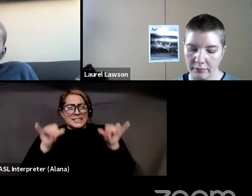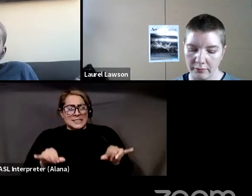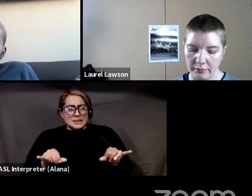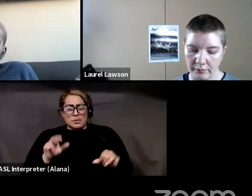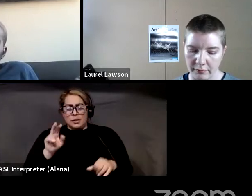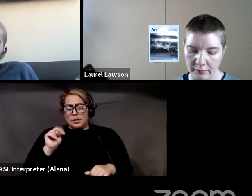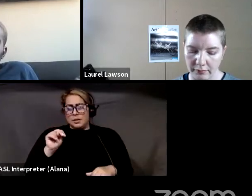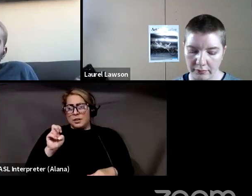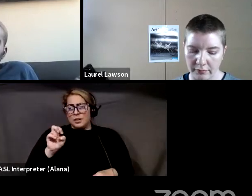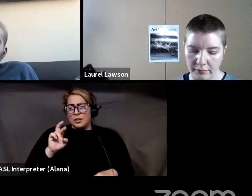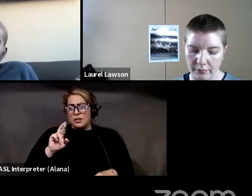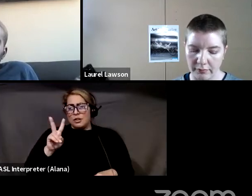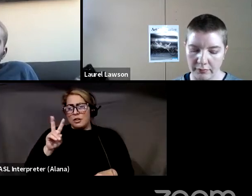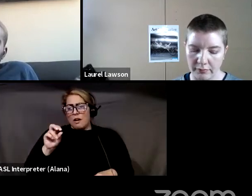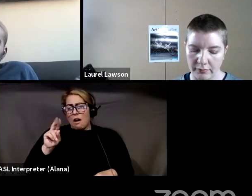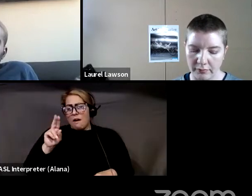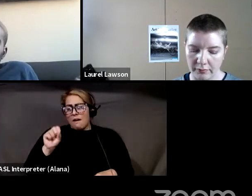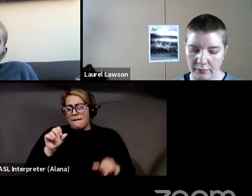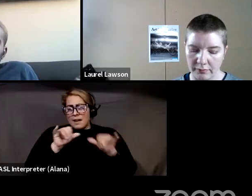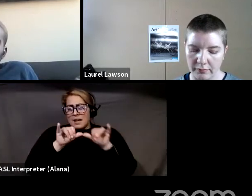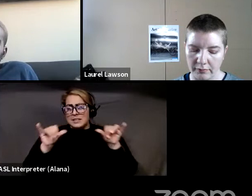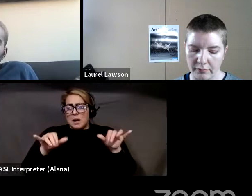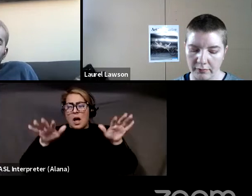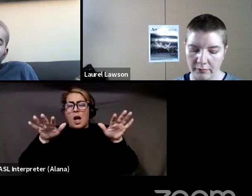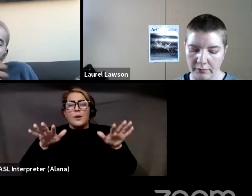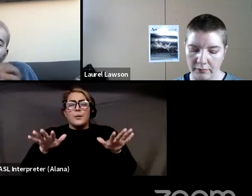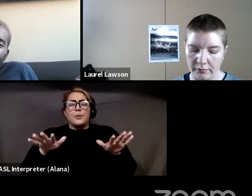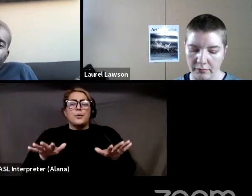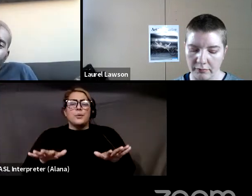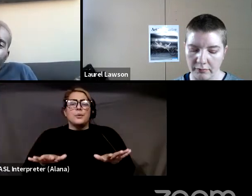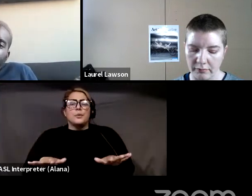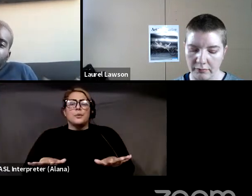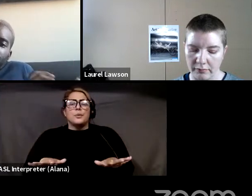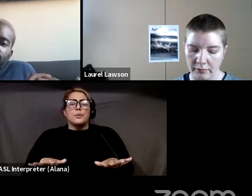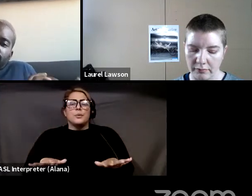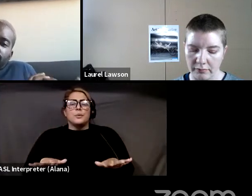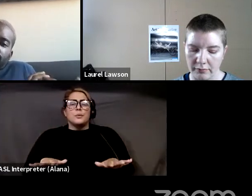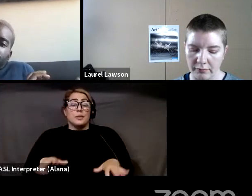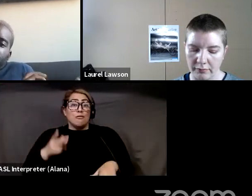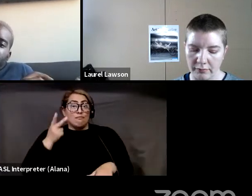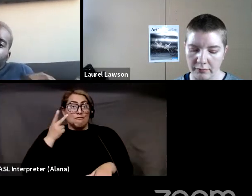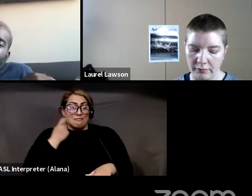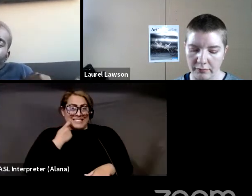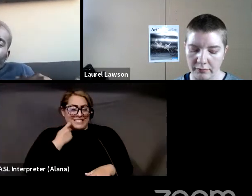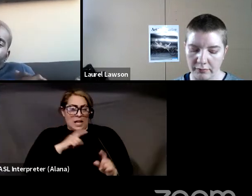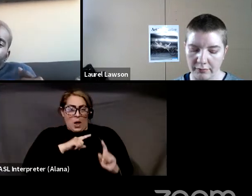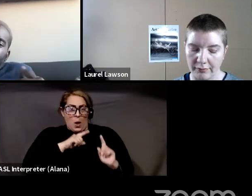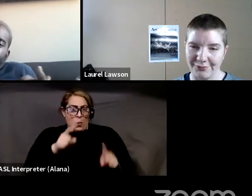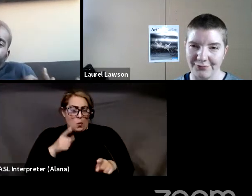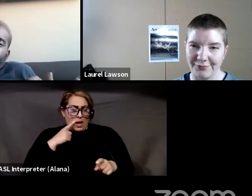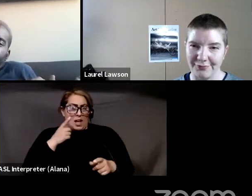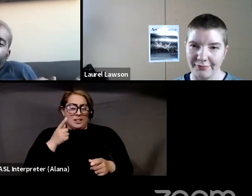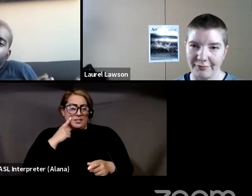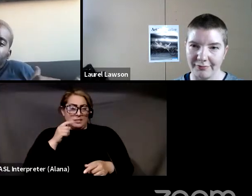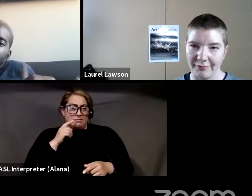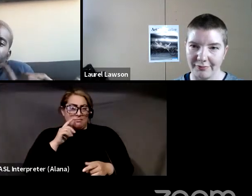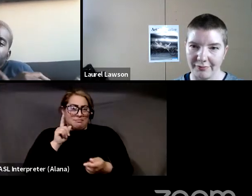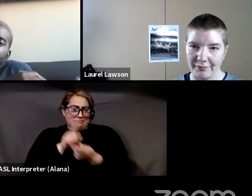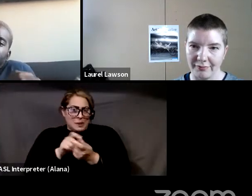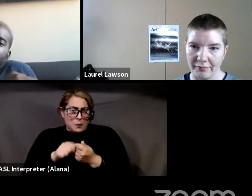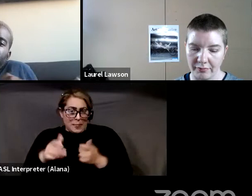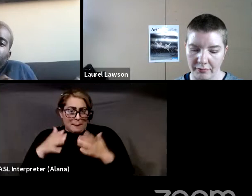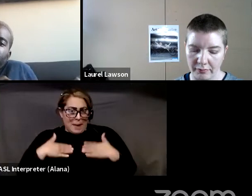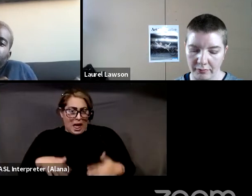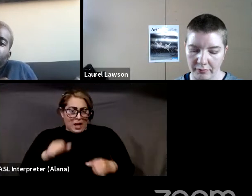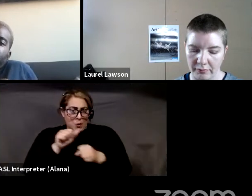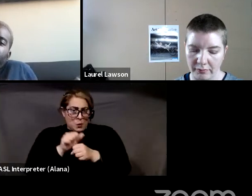And I've been recently going to see a body worker who works on my